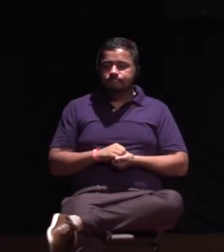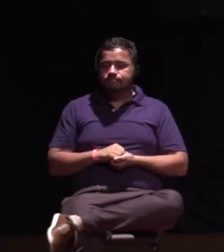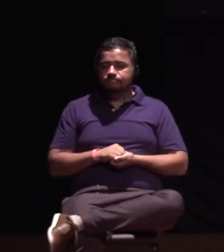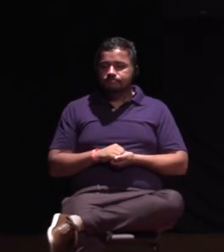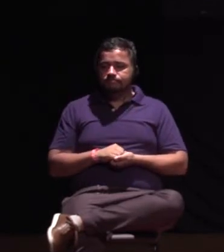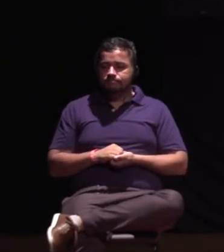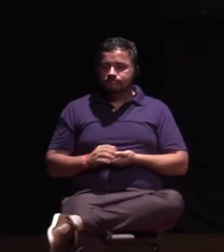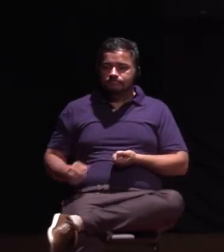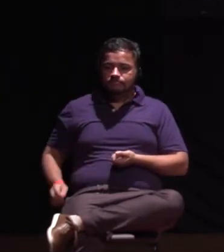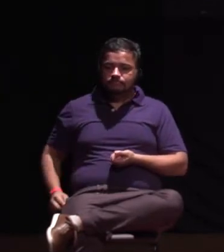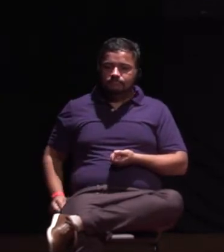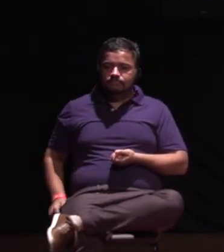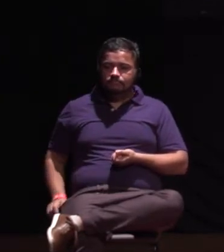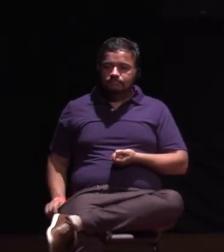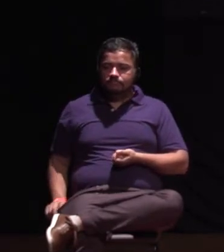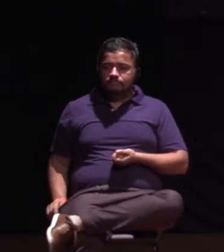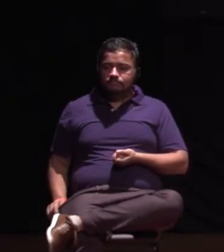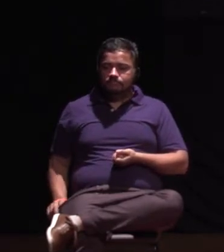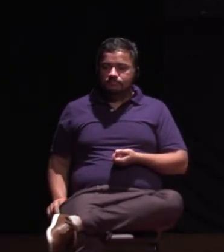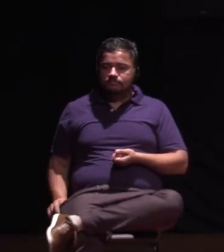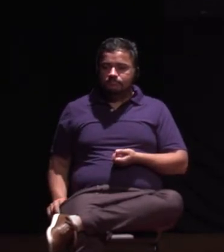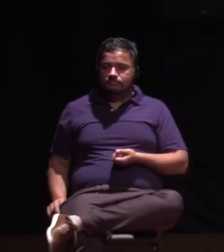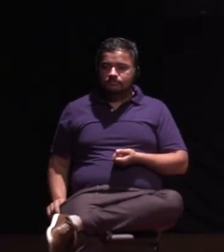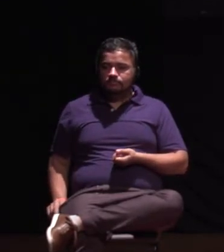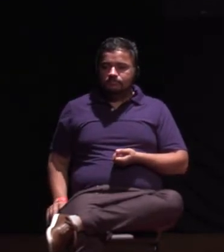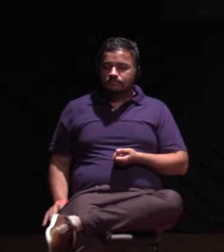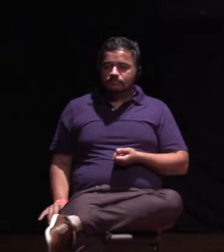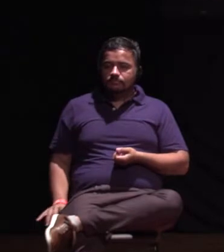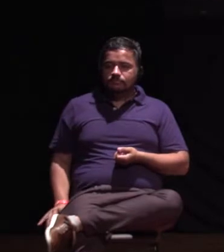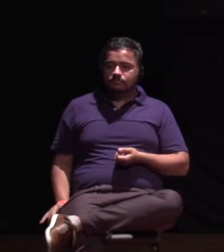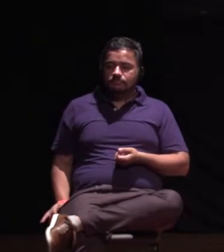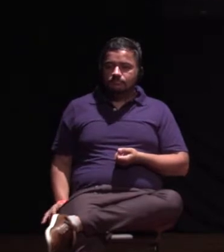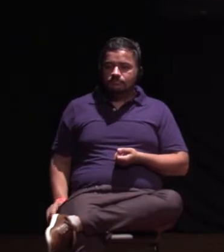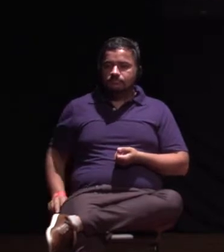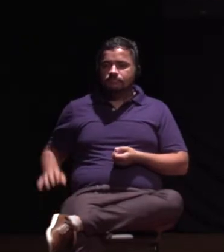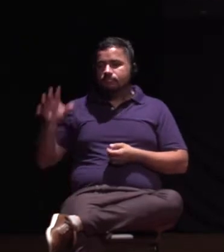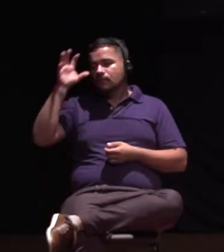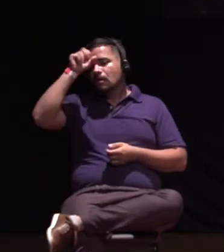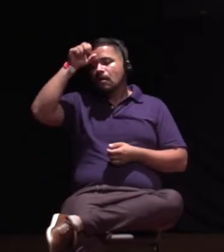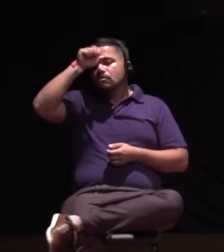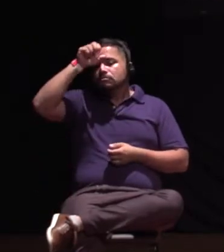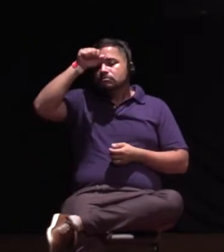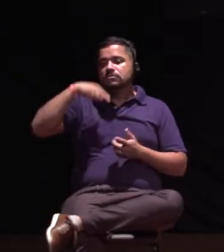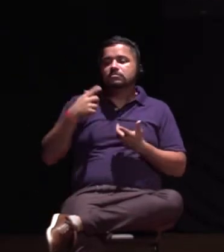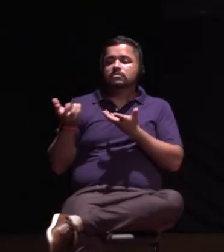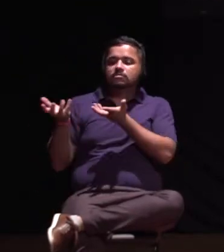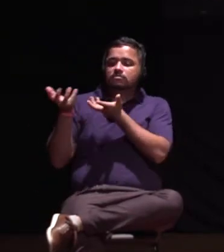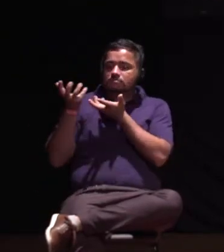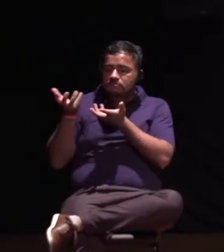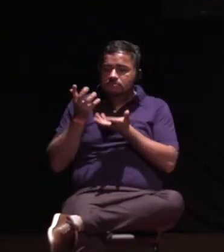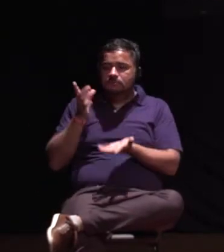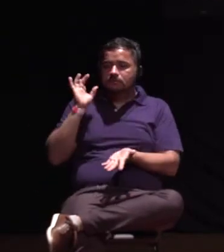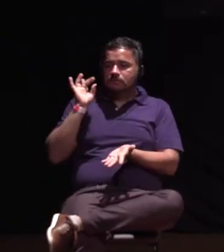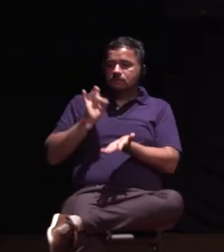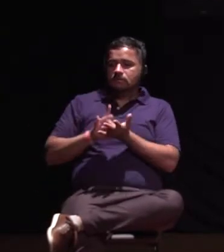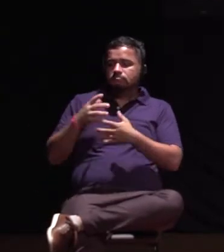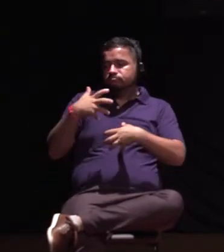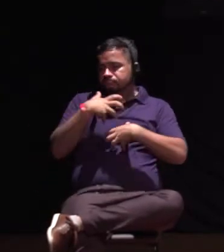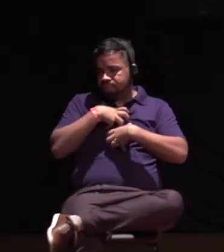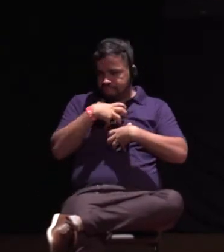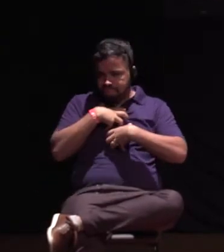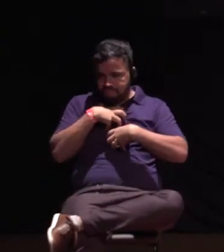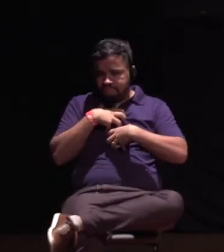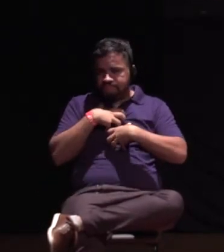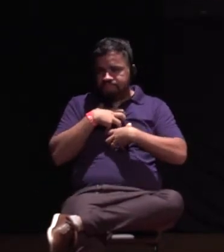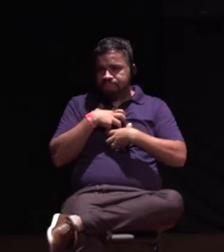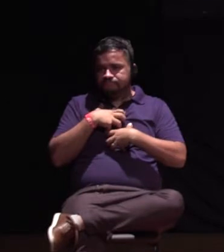never quite affected, you know? So I think, in a way, isn't that the beauty of these different forms, you know? If Yvonne Rainer just